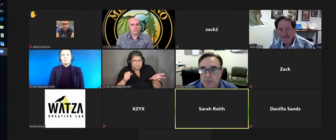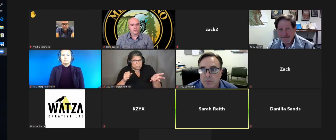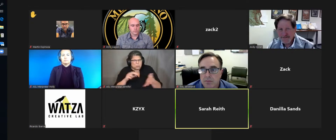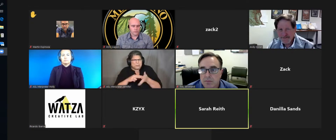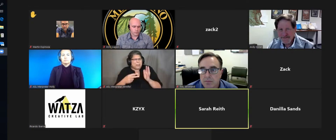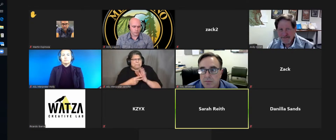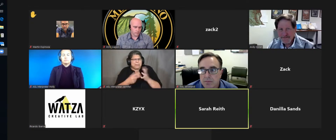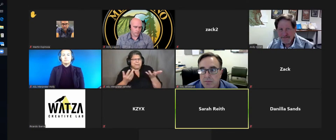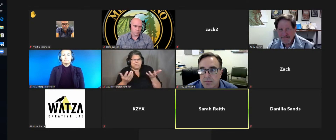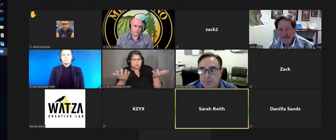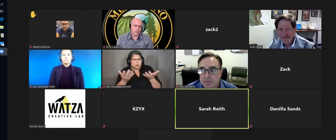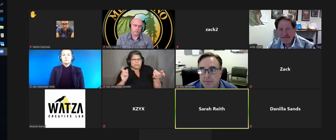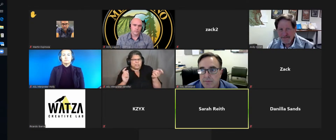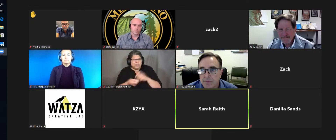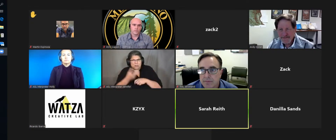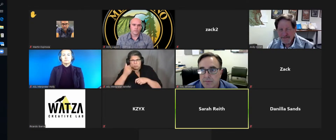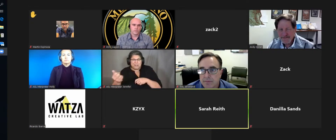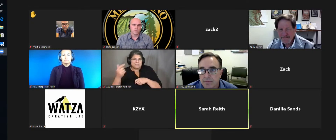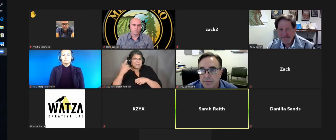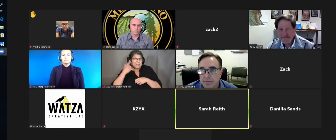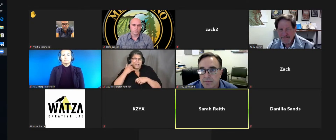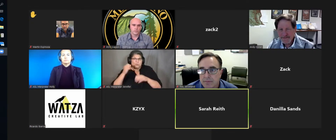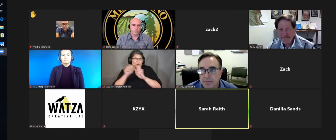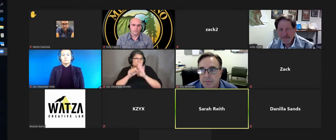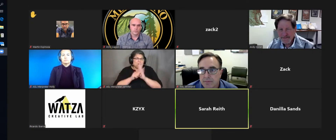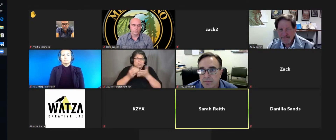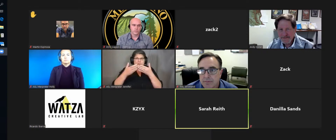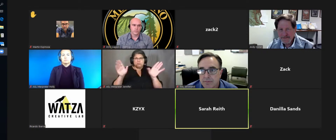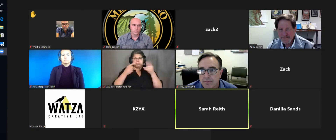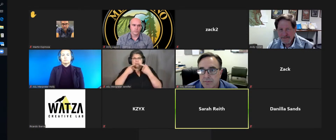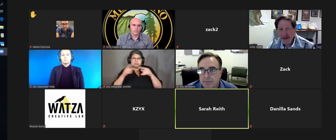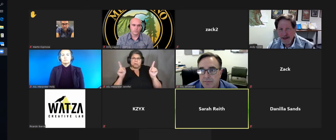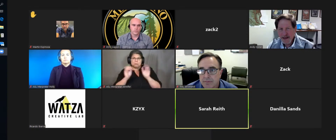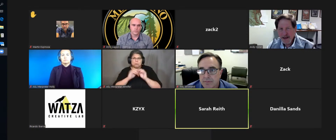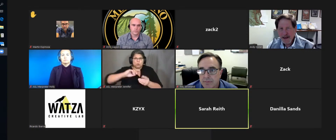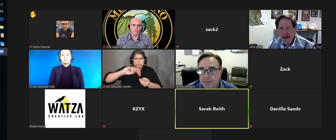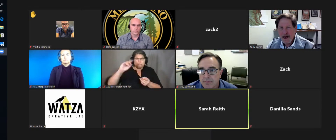not with the big changes coming up from the state in a couple of weeks.